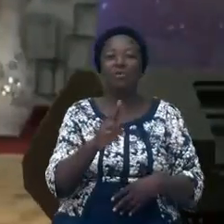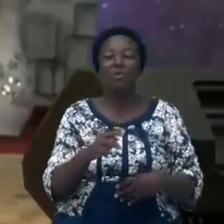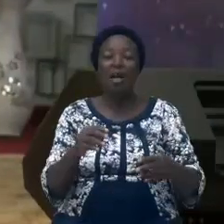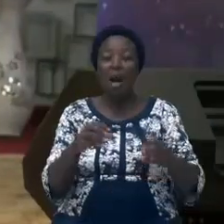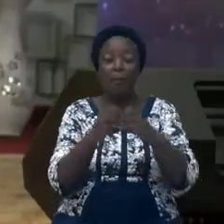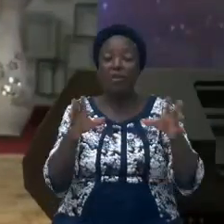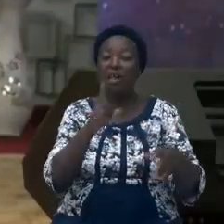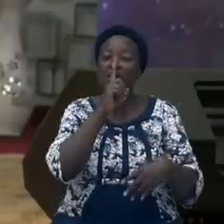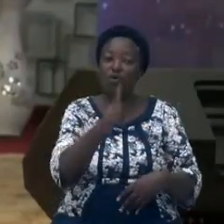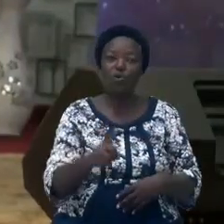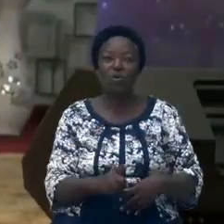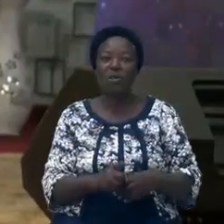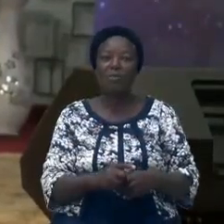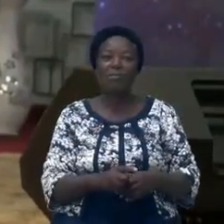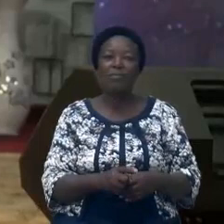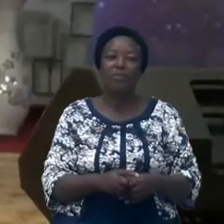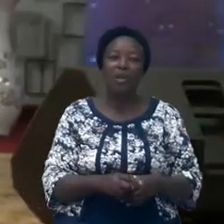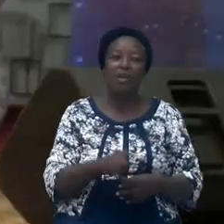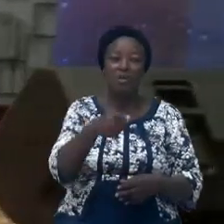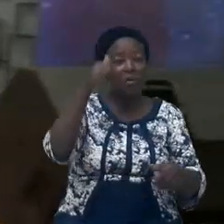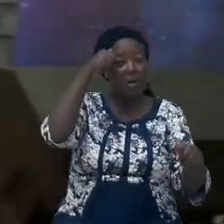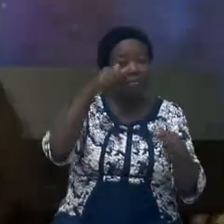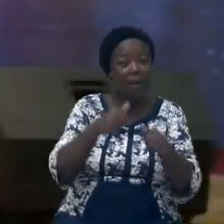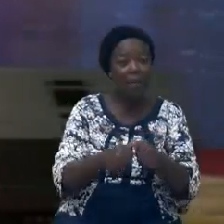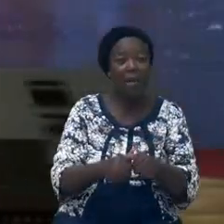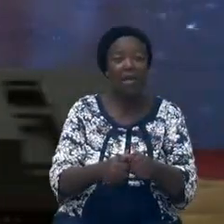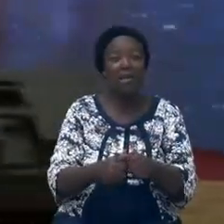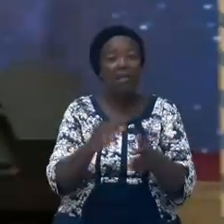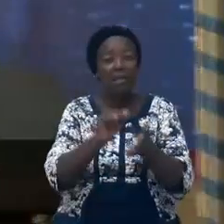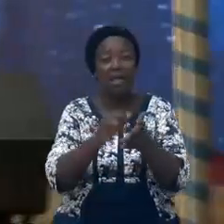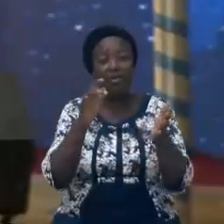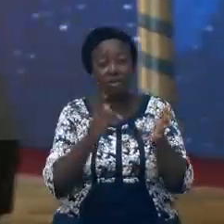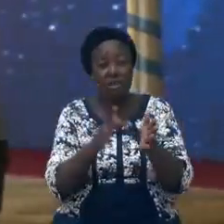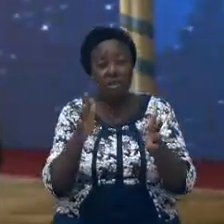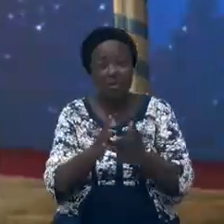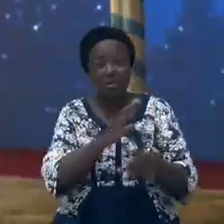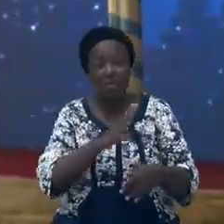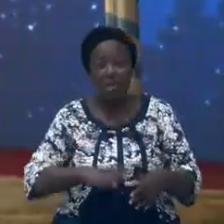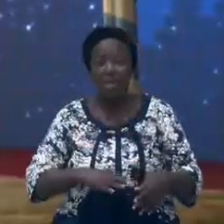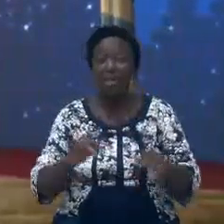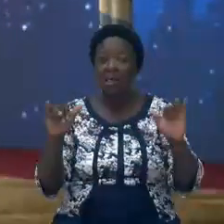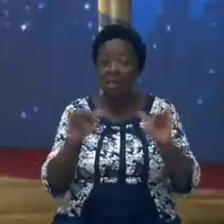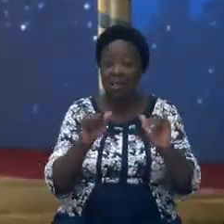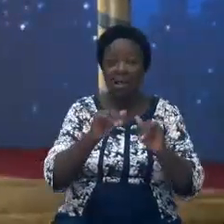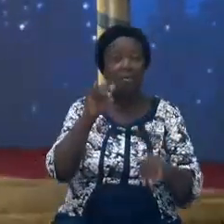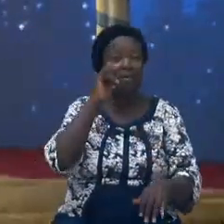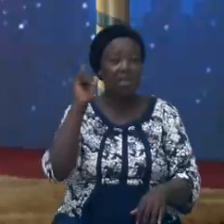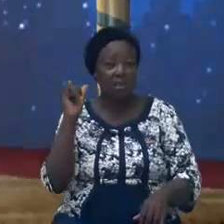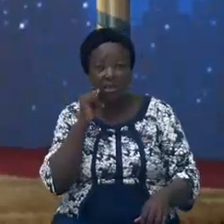abundance assured. Abundance assured. Remember, Jesus Christ, the